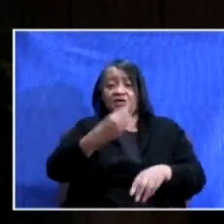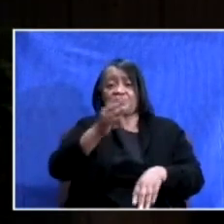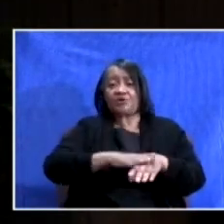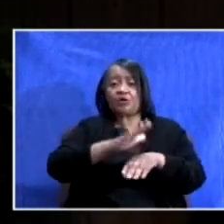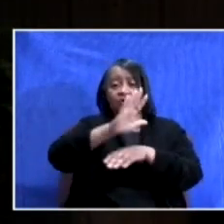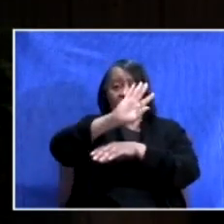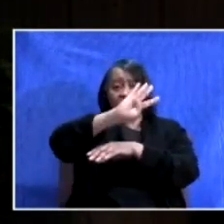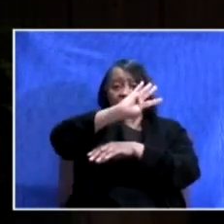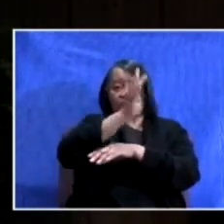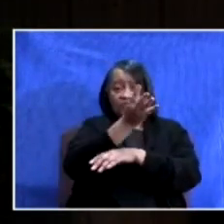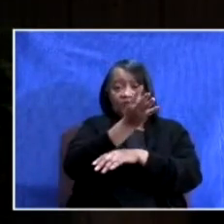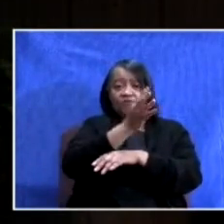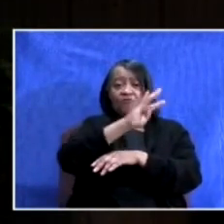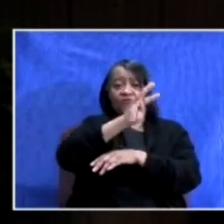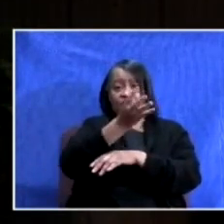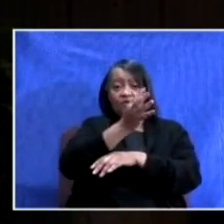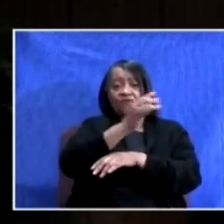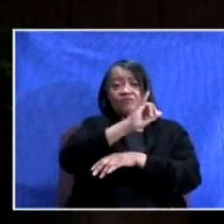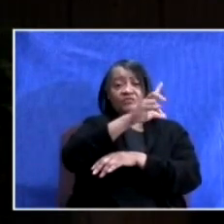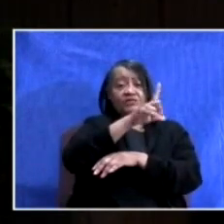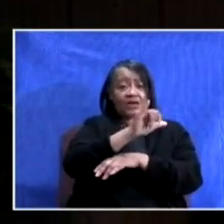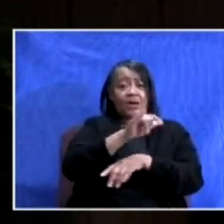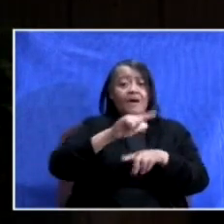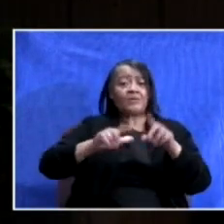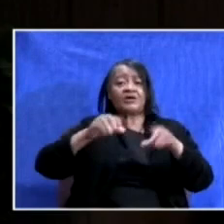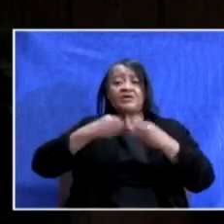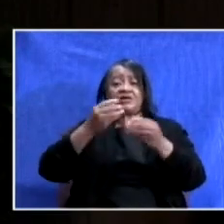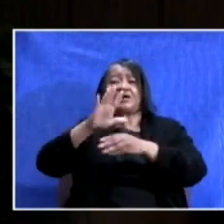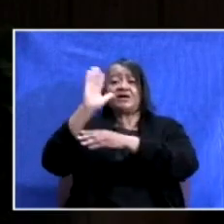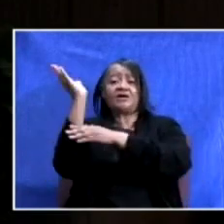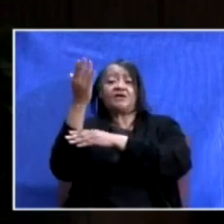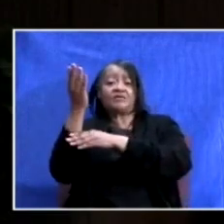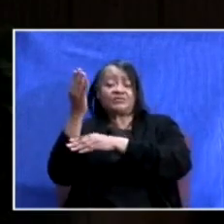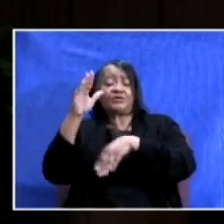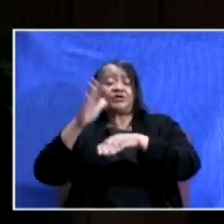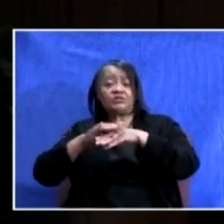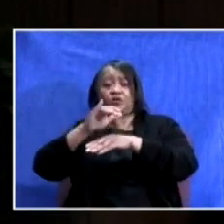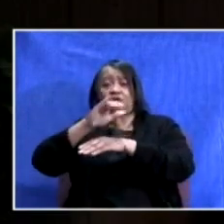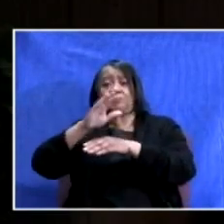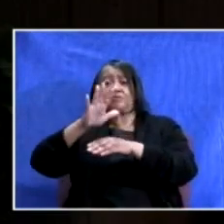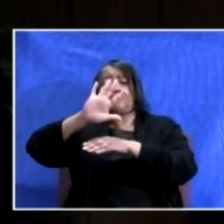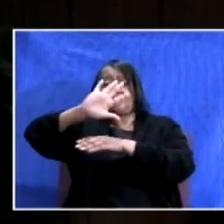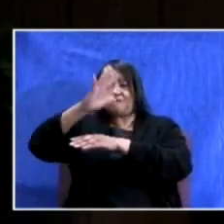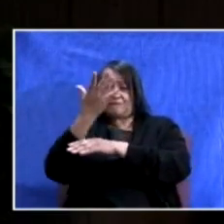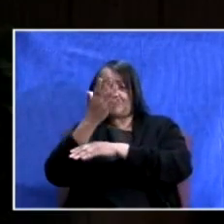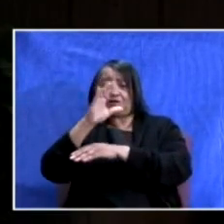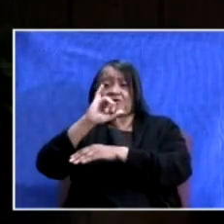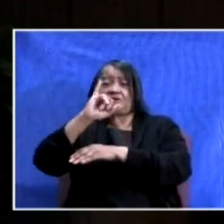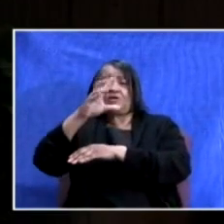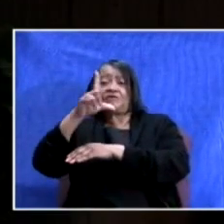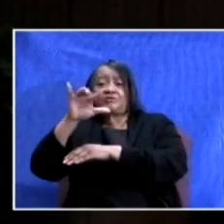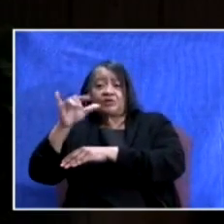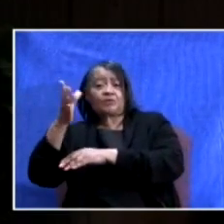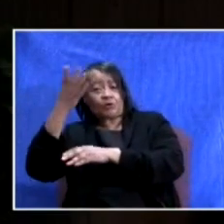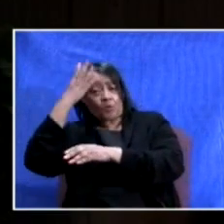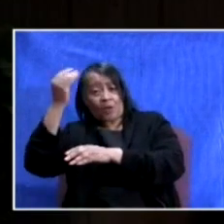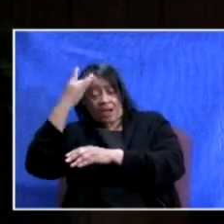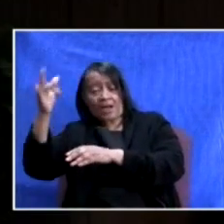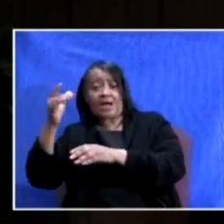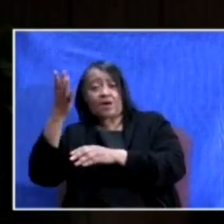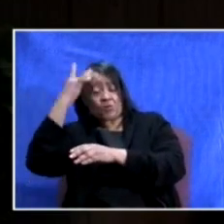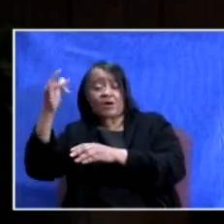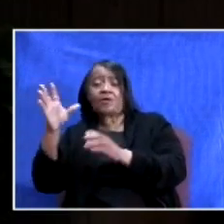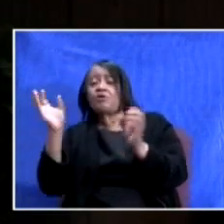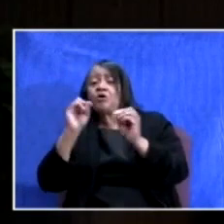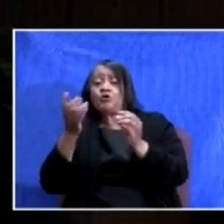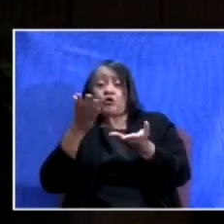protest. He gave it on July the 5th. He said, because we have no right to celebrate on the 4th. And he was